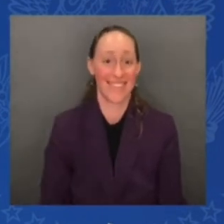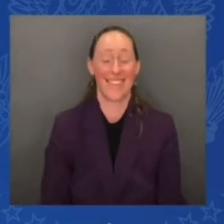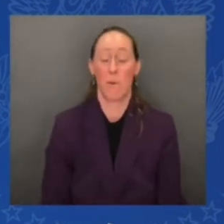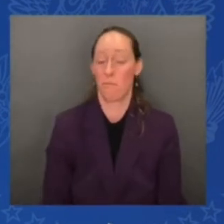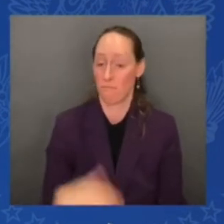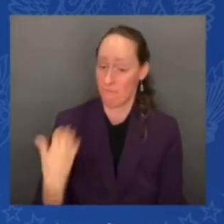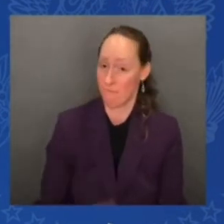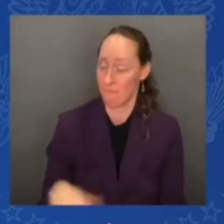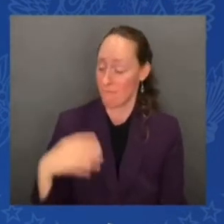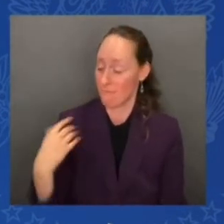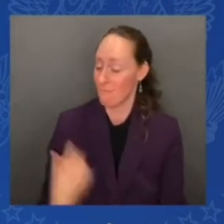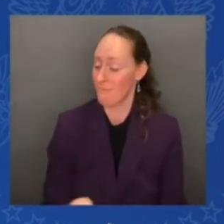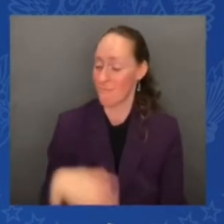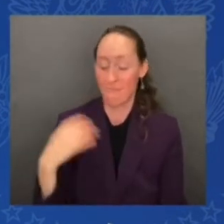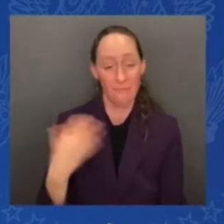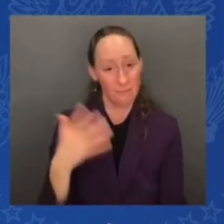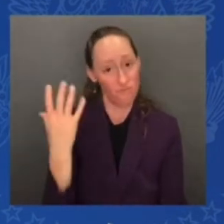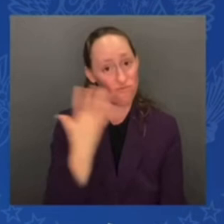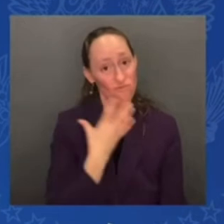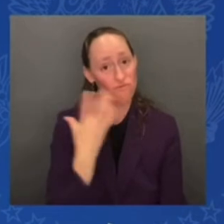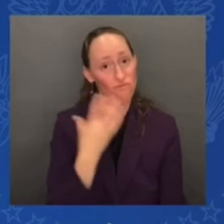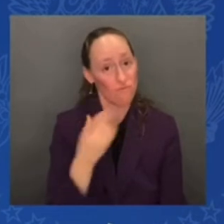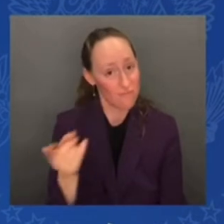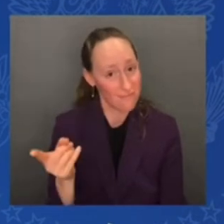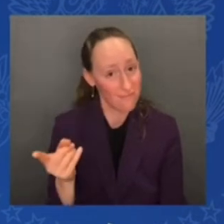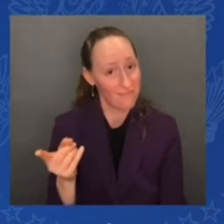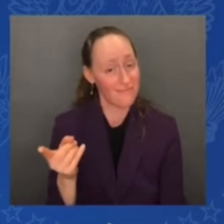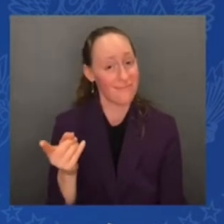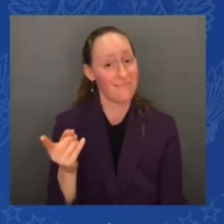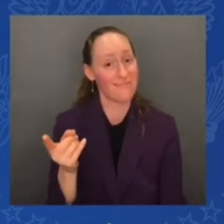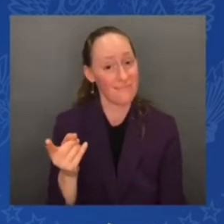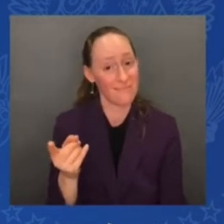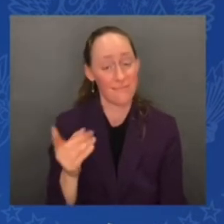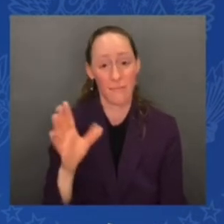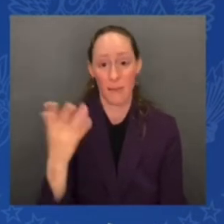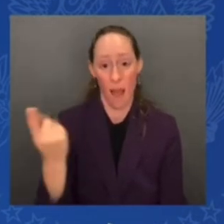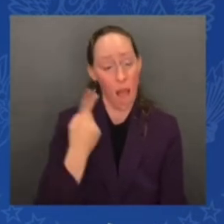that that those folks are taken care of, by the way.